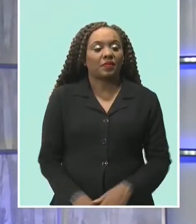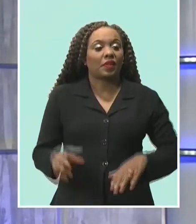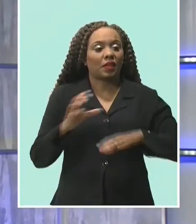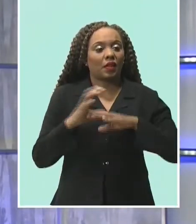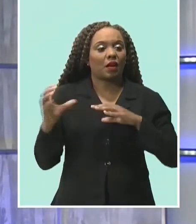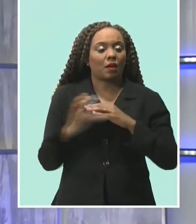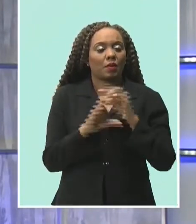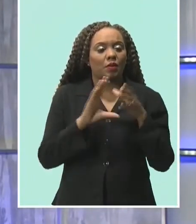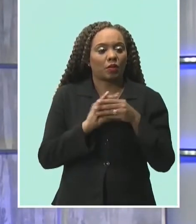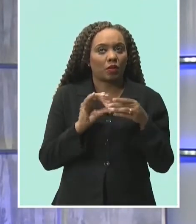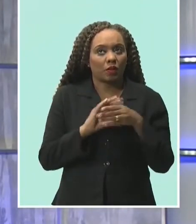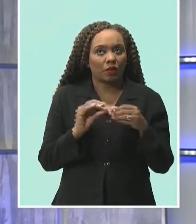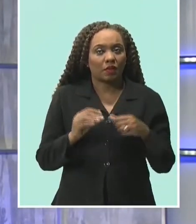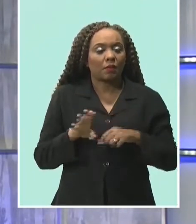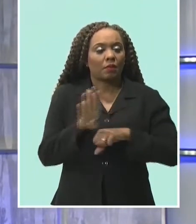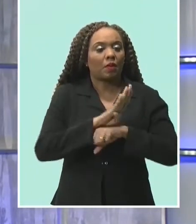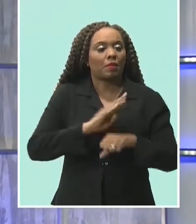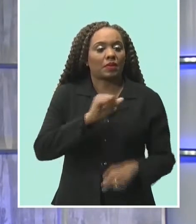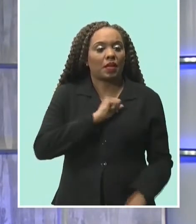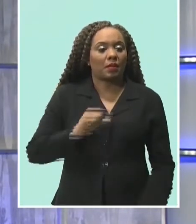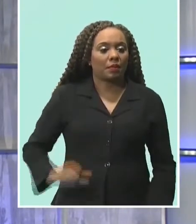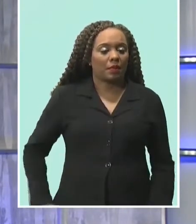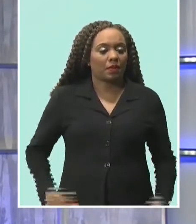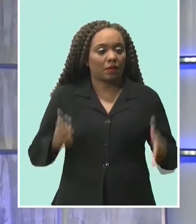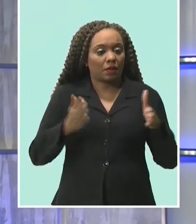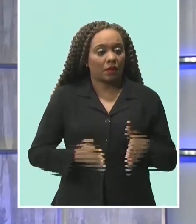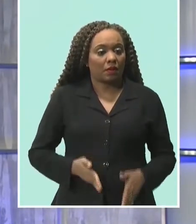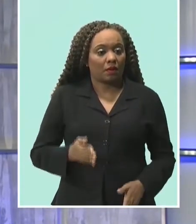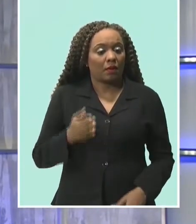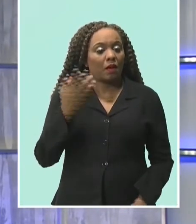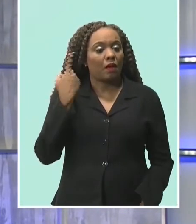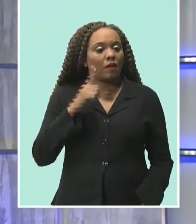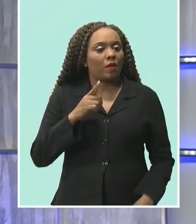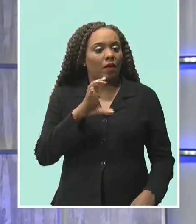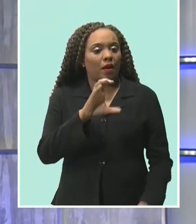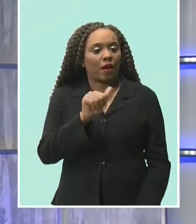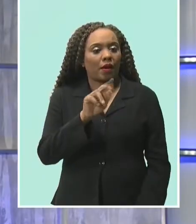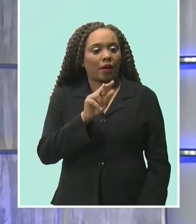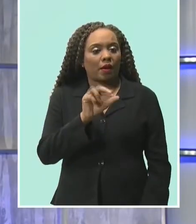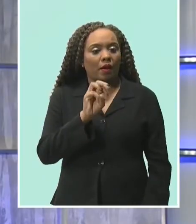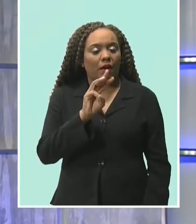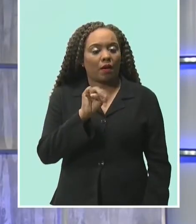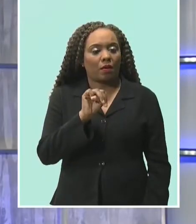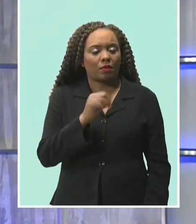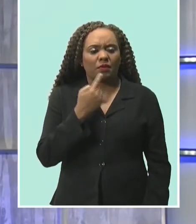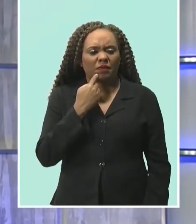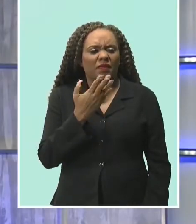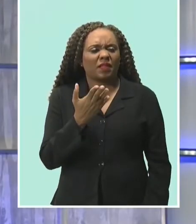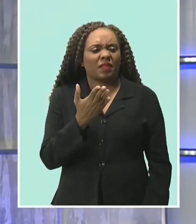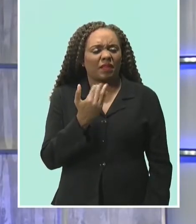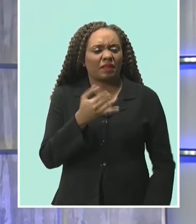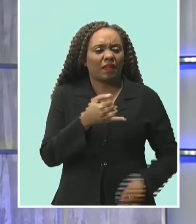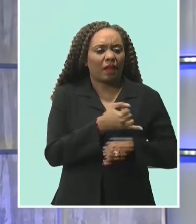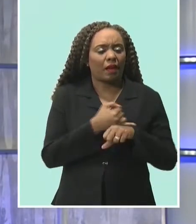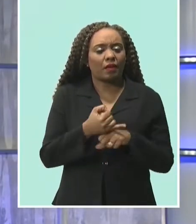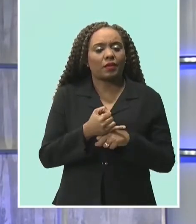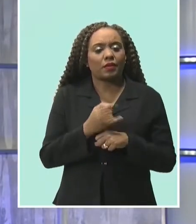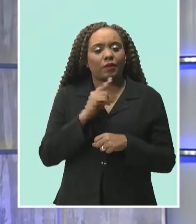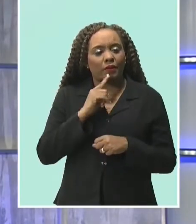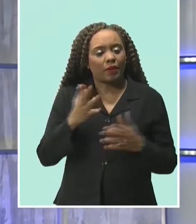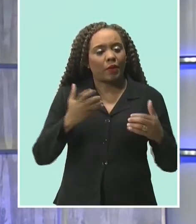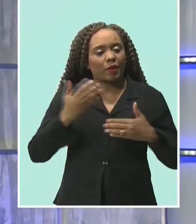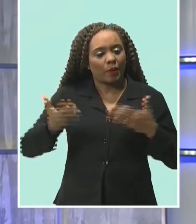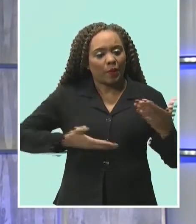Regional news now. Barbados Ambassador to CARICOM David Comachong says the 15-member regional grouping is keen to welcome the